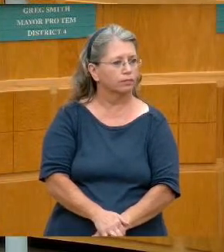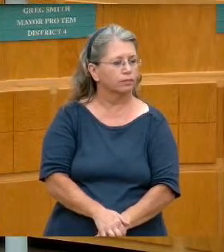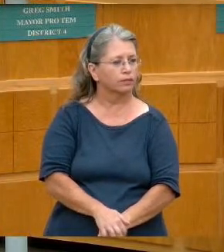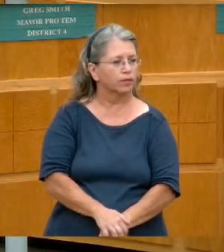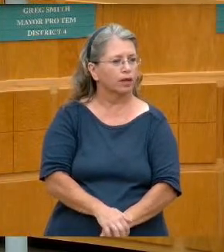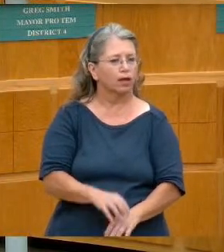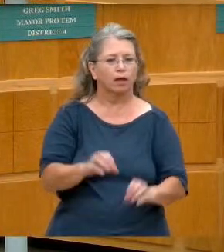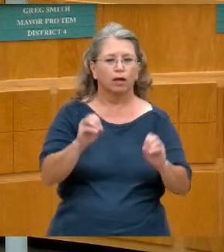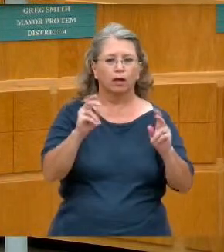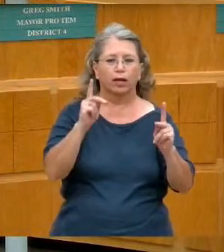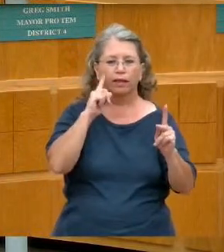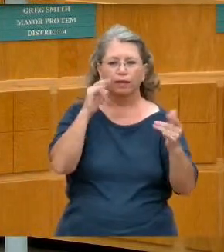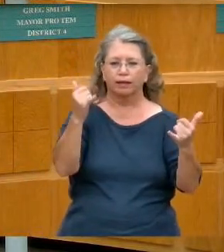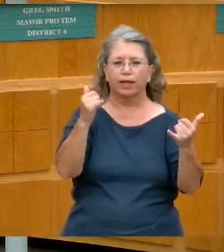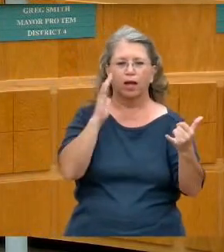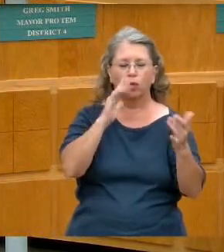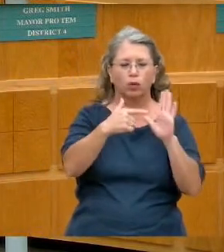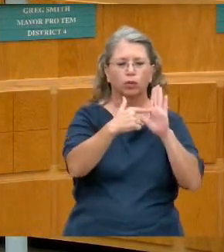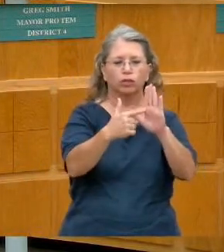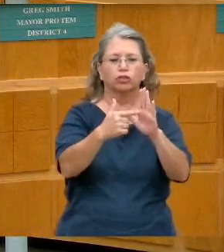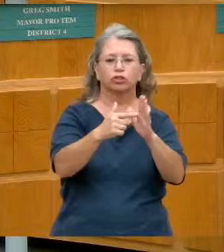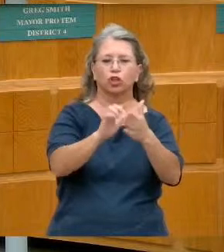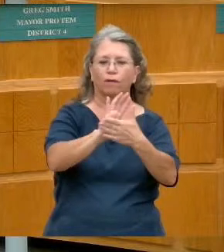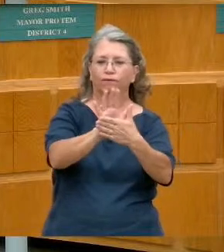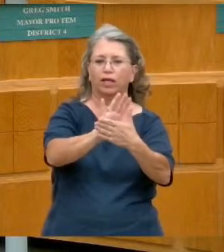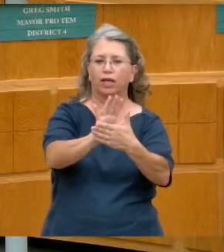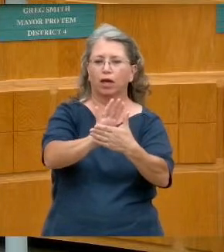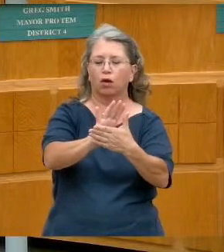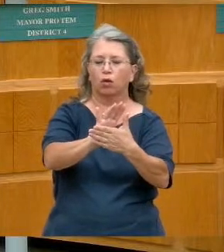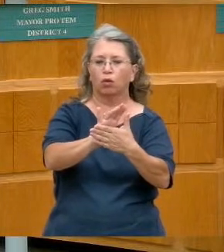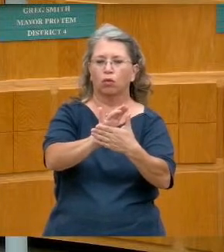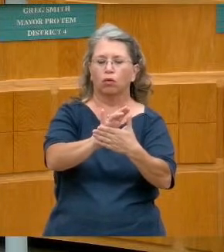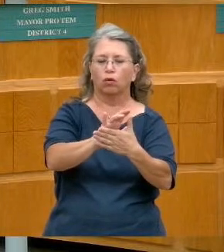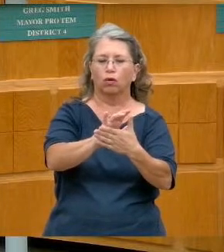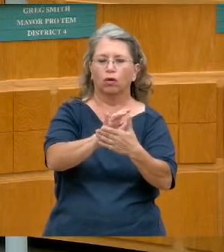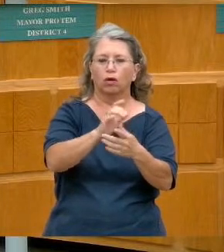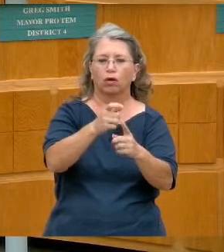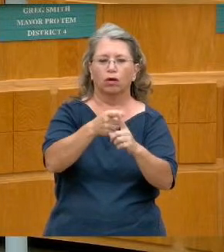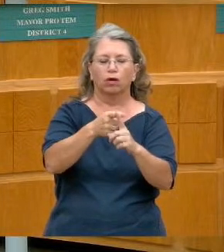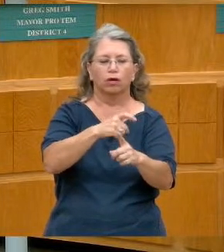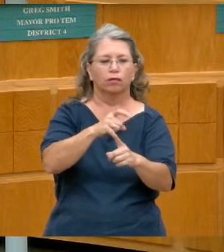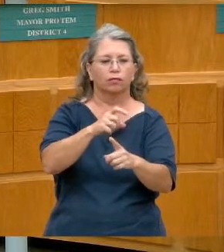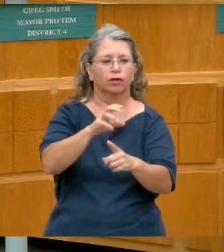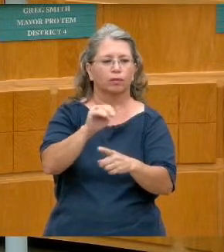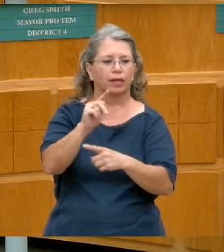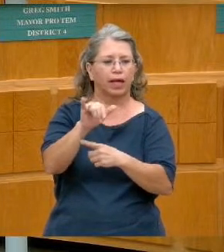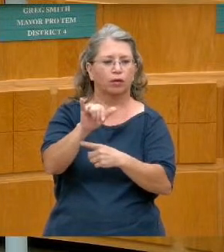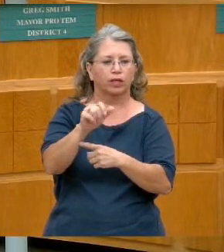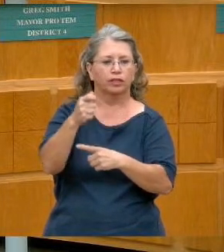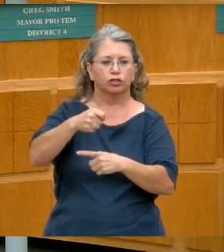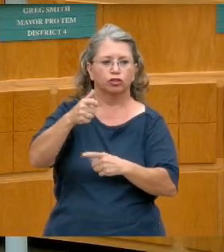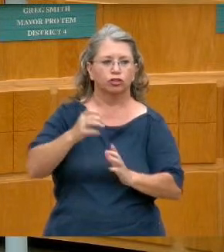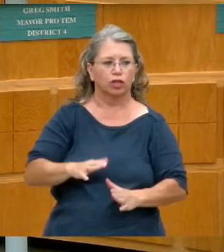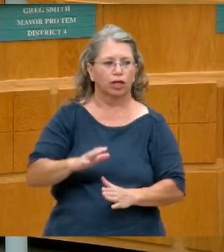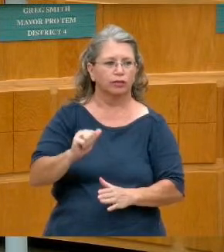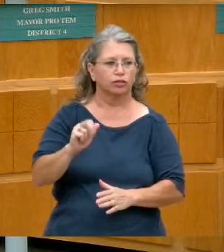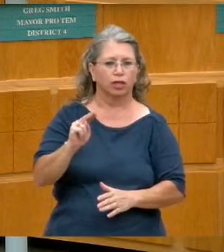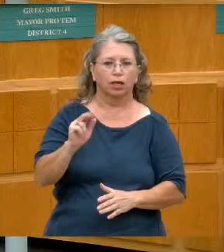Okay, at this time, we're going to show the video that has been pre-recorded by Nueces County Judge Barbara Canales.